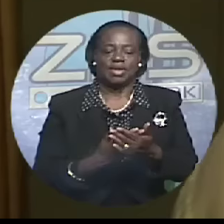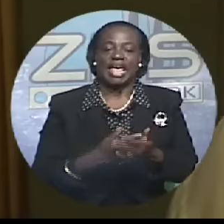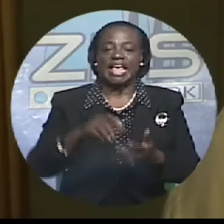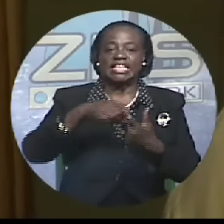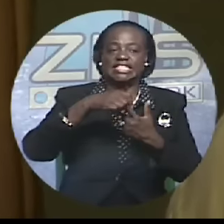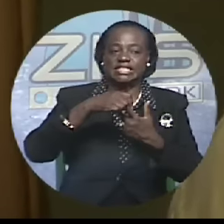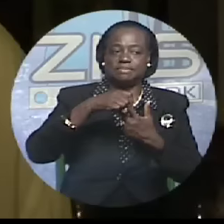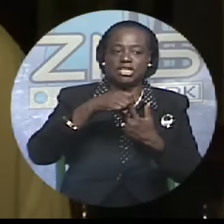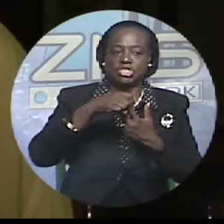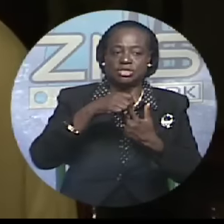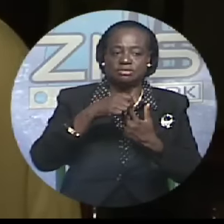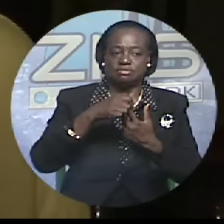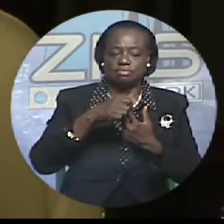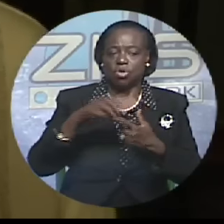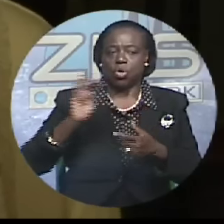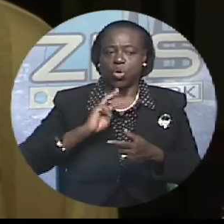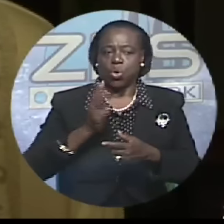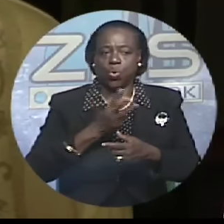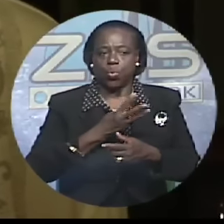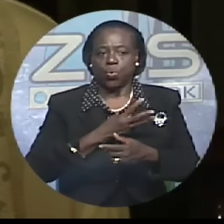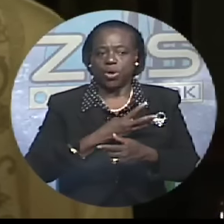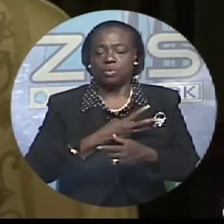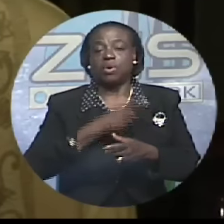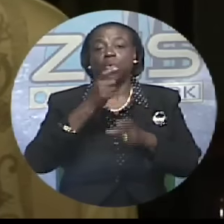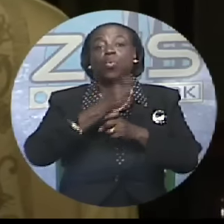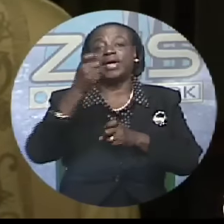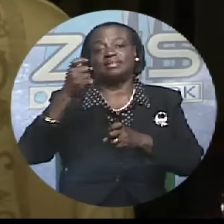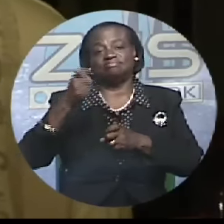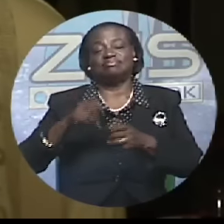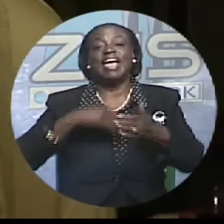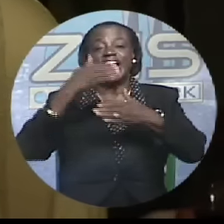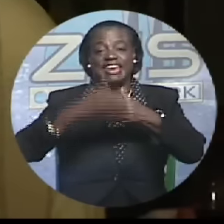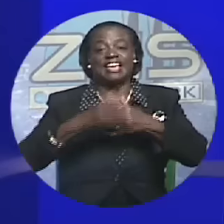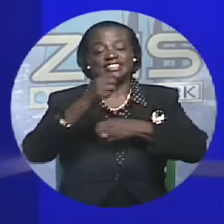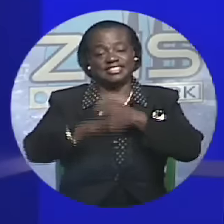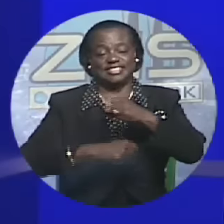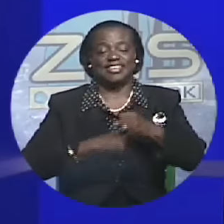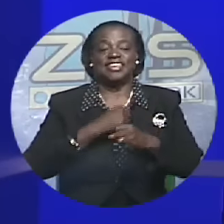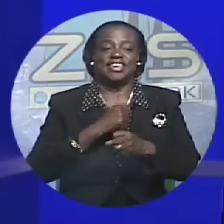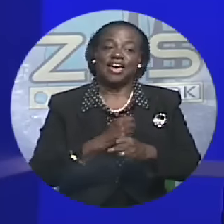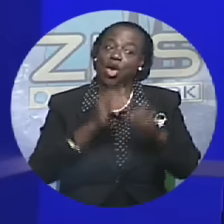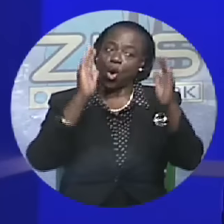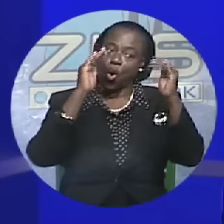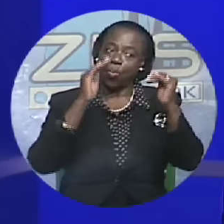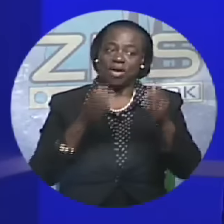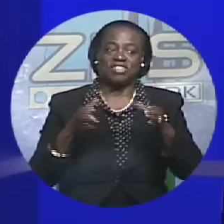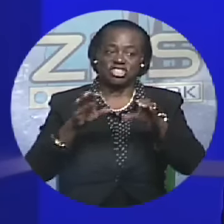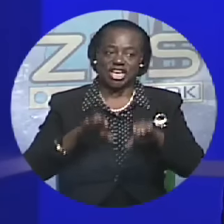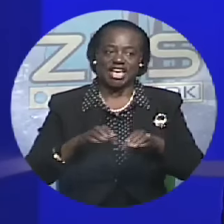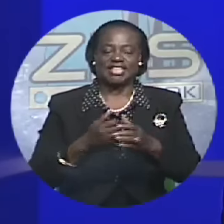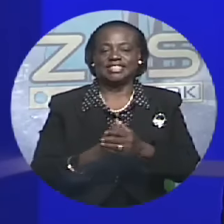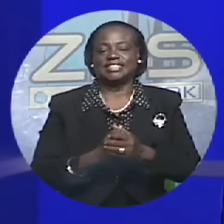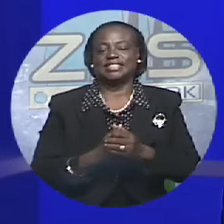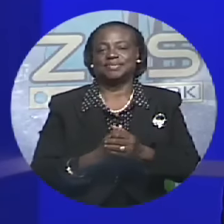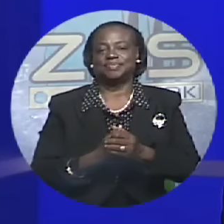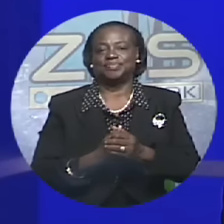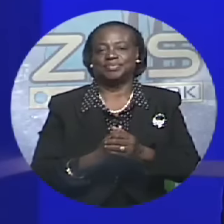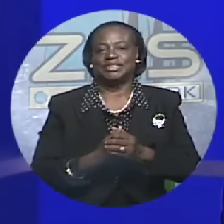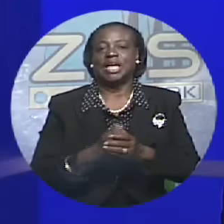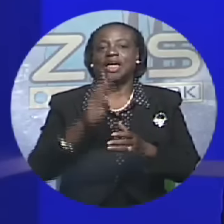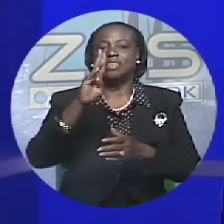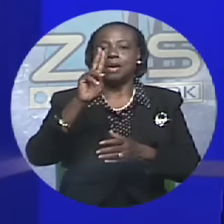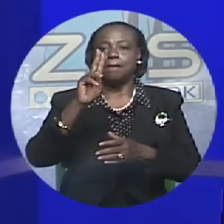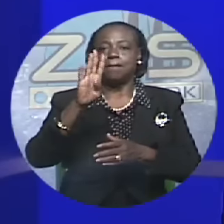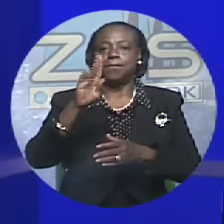Especially that guy that won it. We would love to win it next year, so I hope we have the chance. Royal Reds Class C Regatta will open up